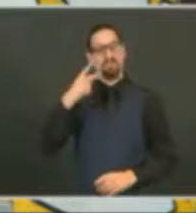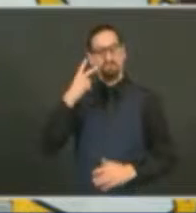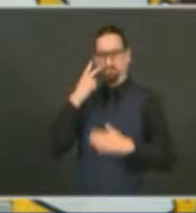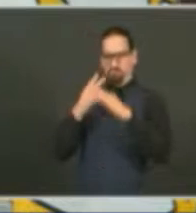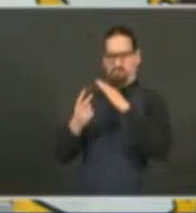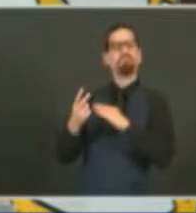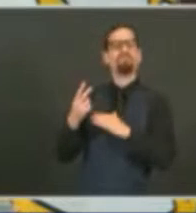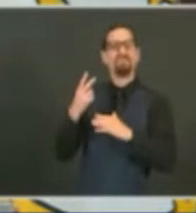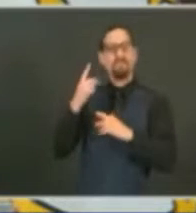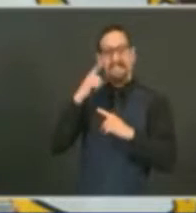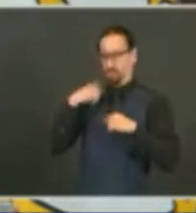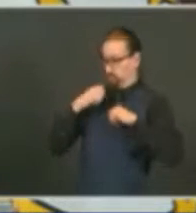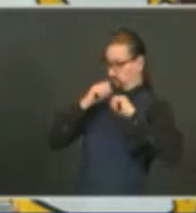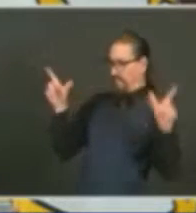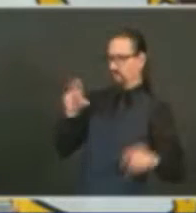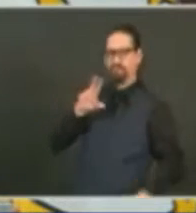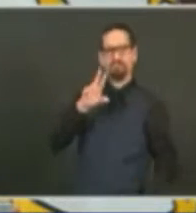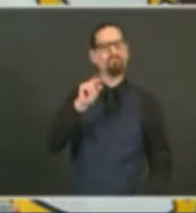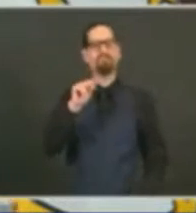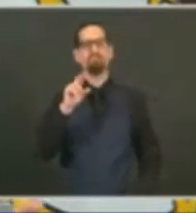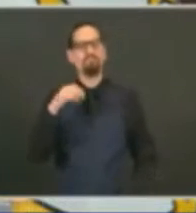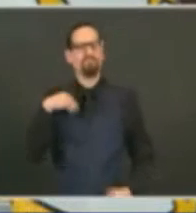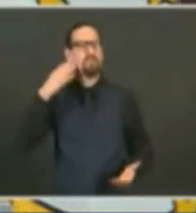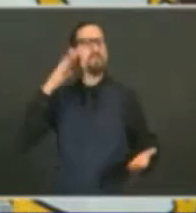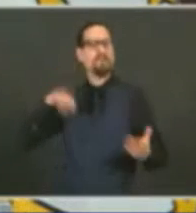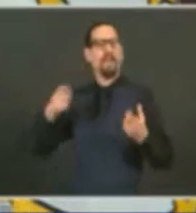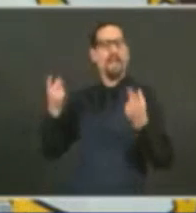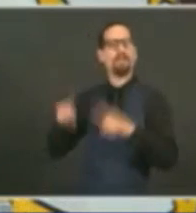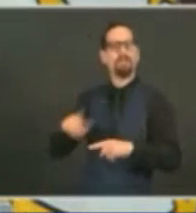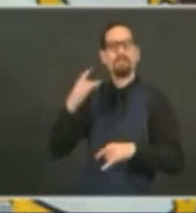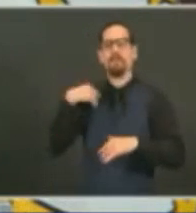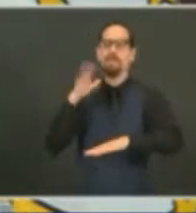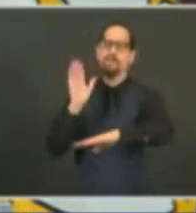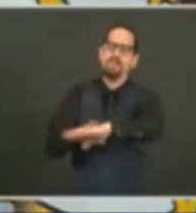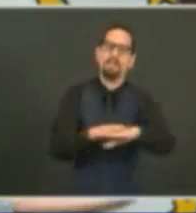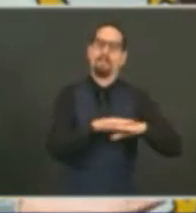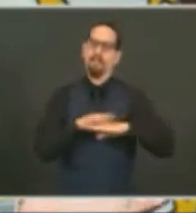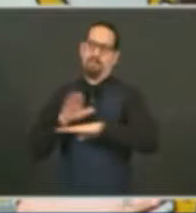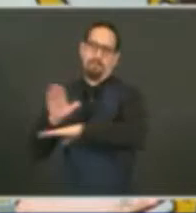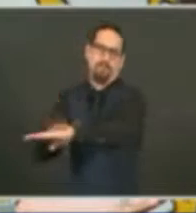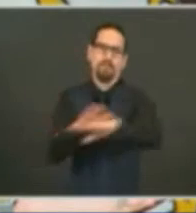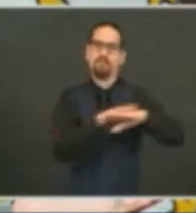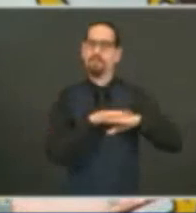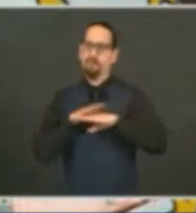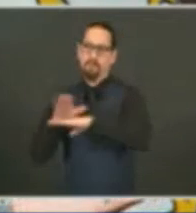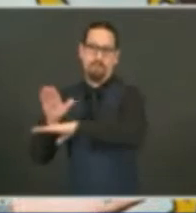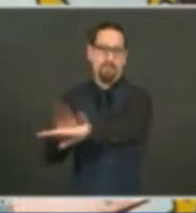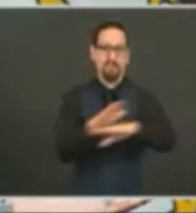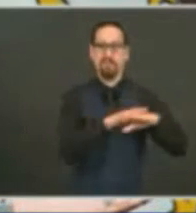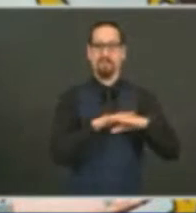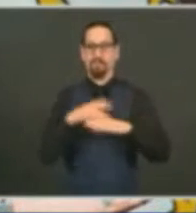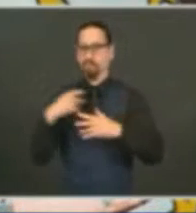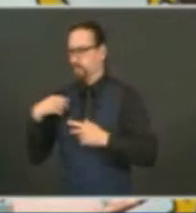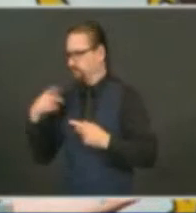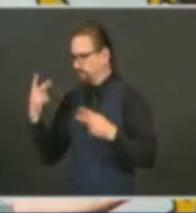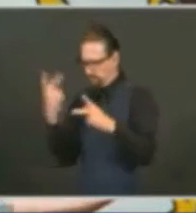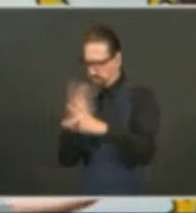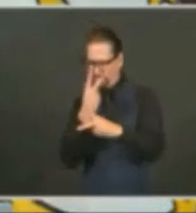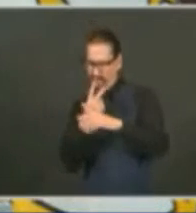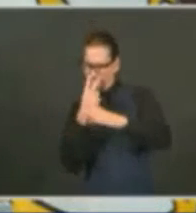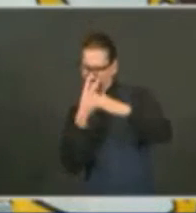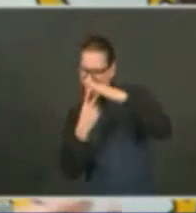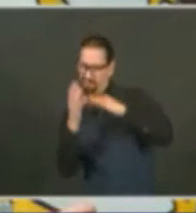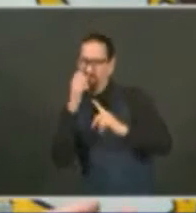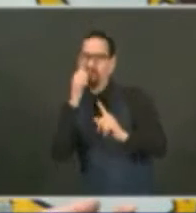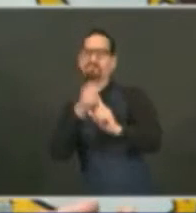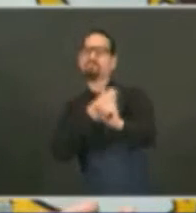and a half that this is what we were in for, and therefore it's exactly what we expected. You